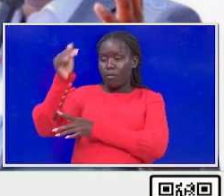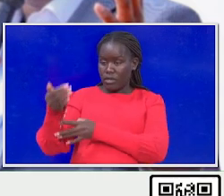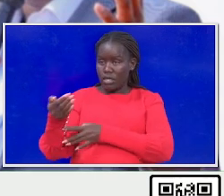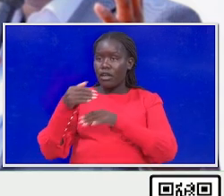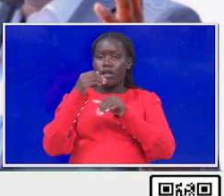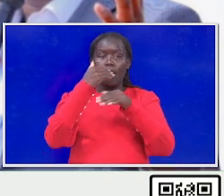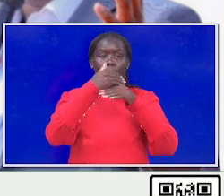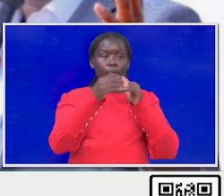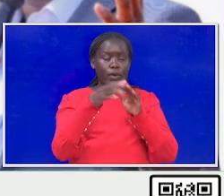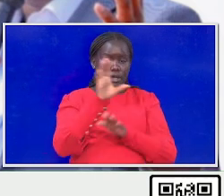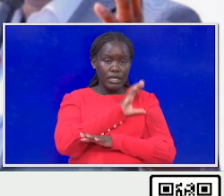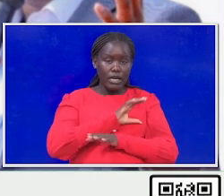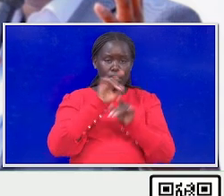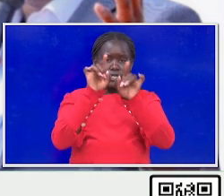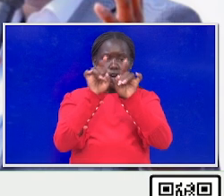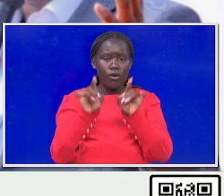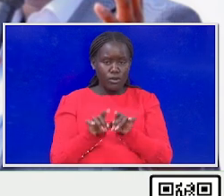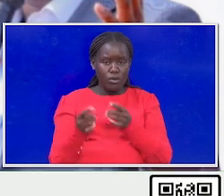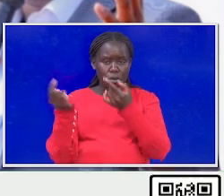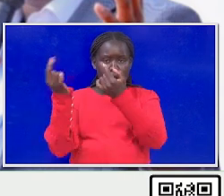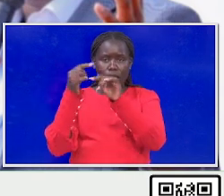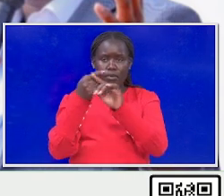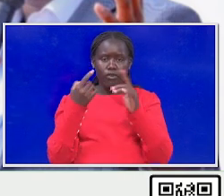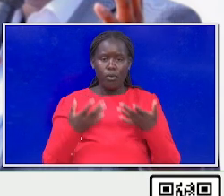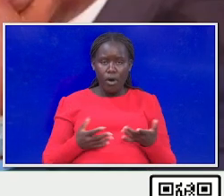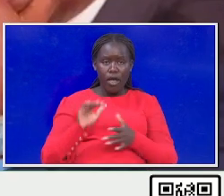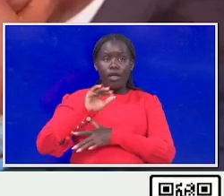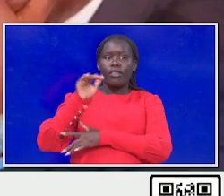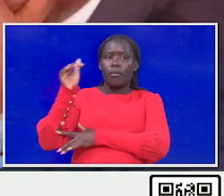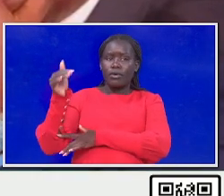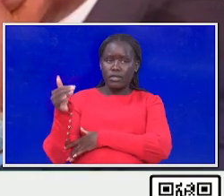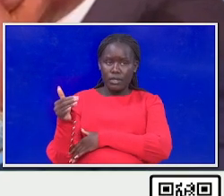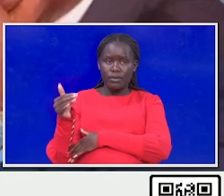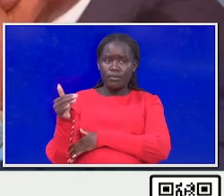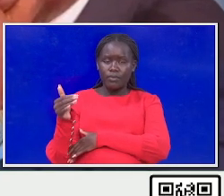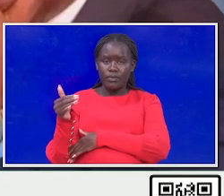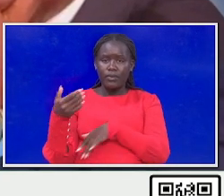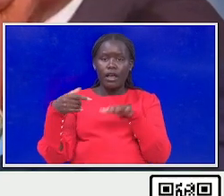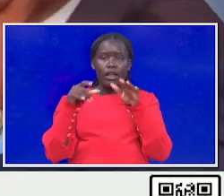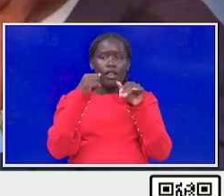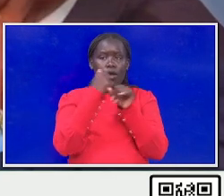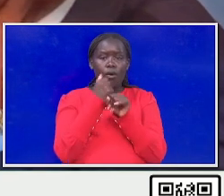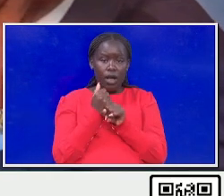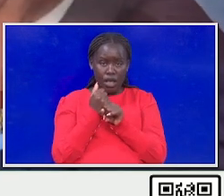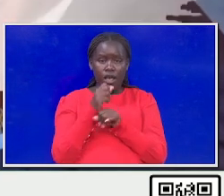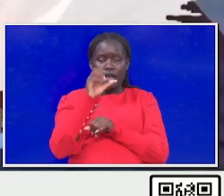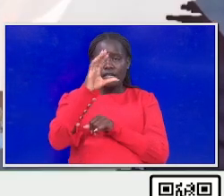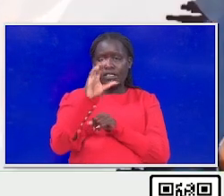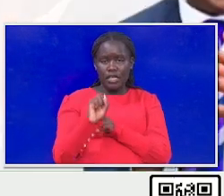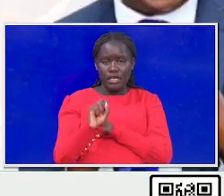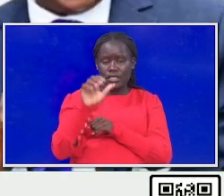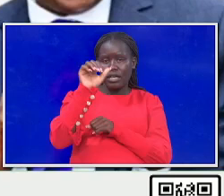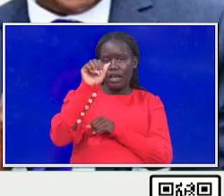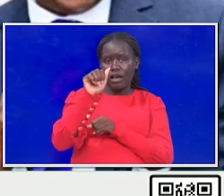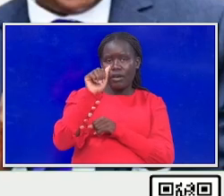character. Even his replacement will surely come from the mountain." End of quote. Elsewhere, Labour Cabinet Secretary Alfred Mutua strikes an